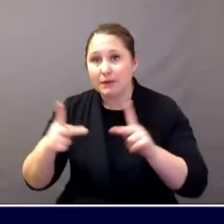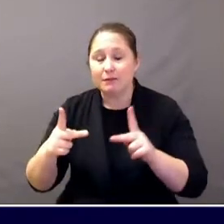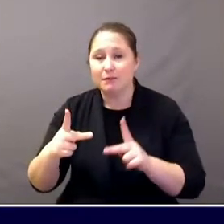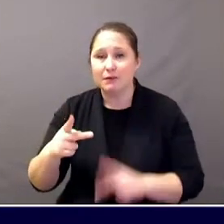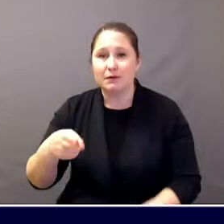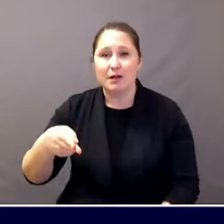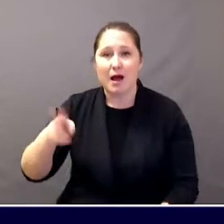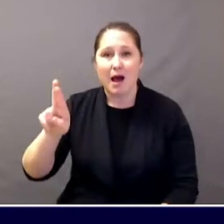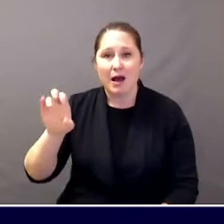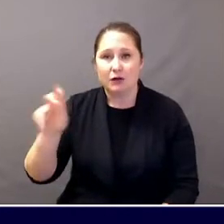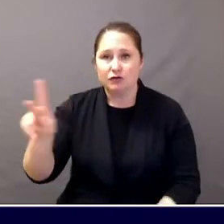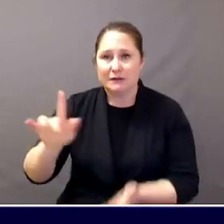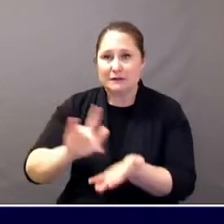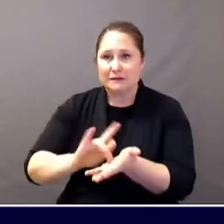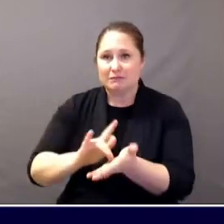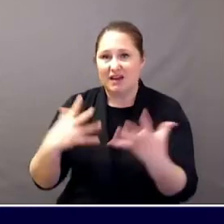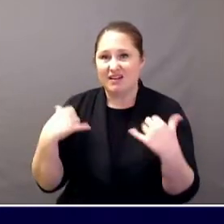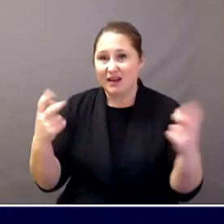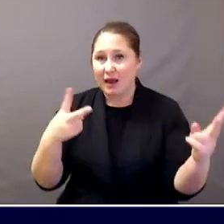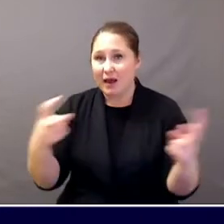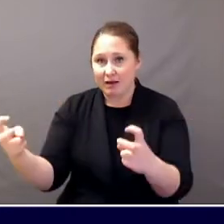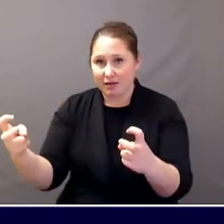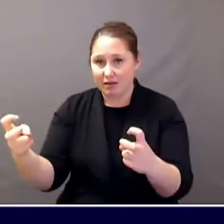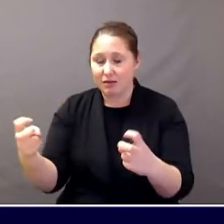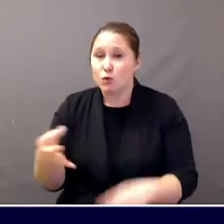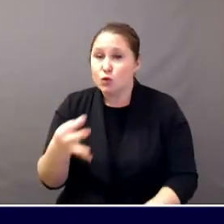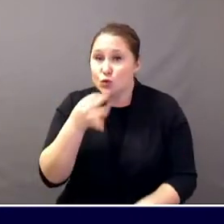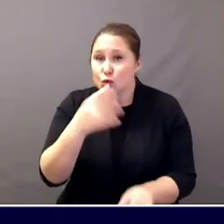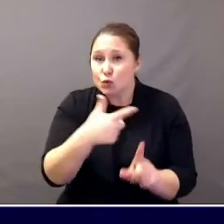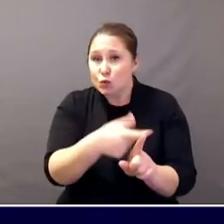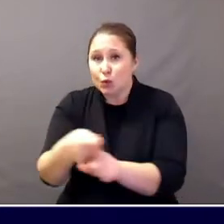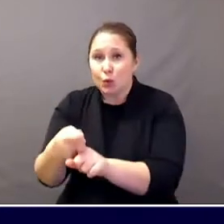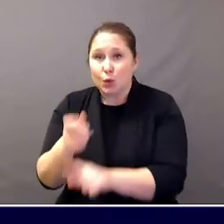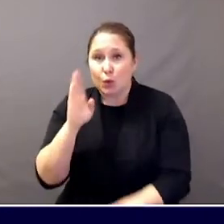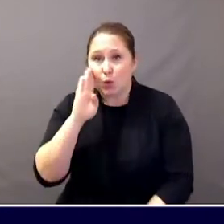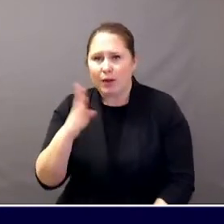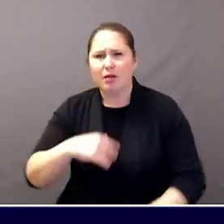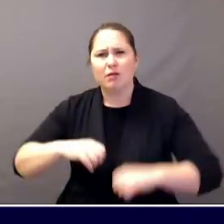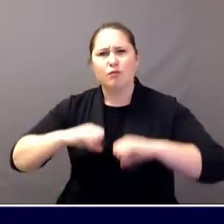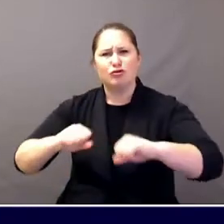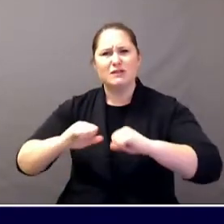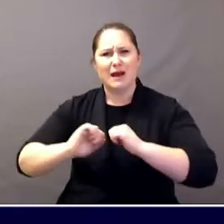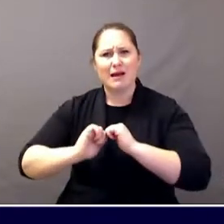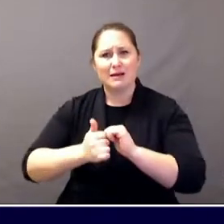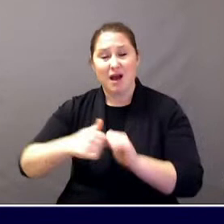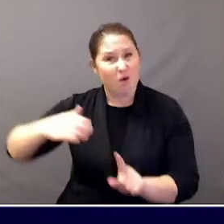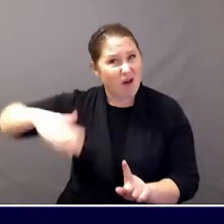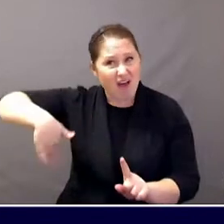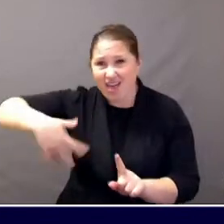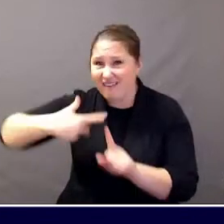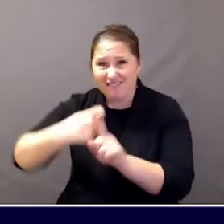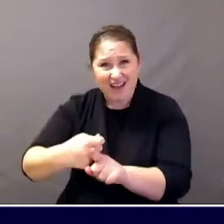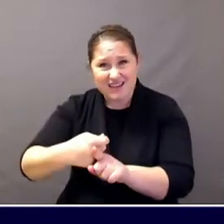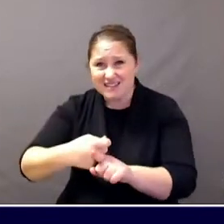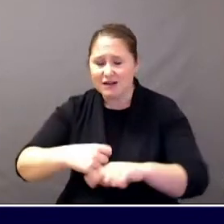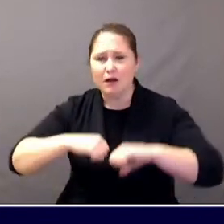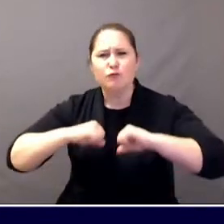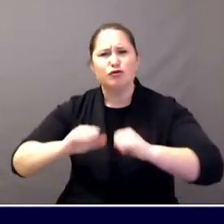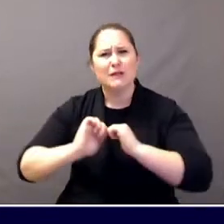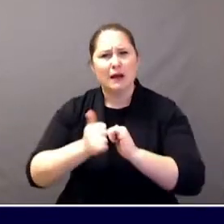do your part in the meantime to protect them by taking these simple measures and being extraordinarily